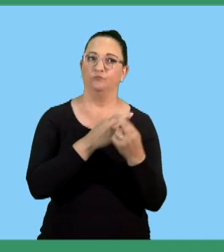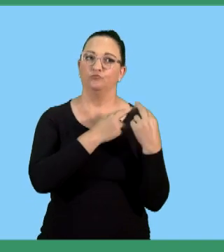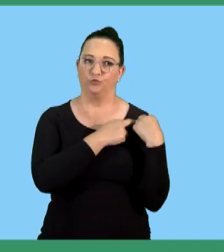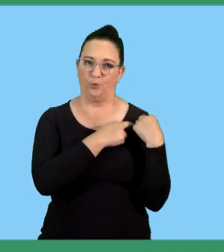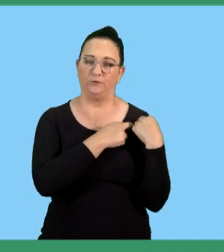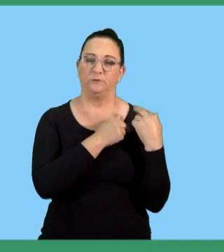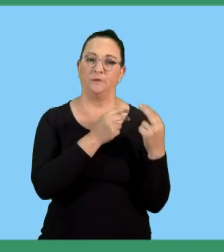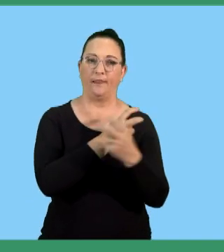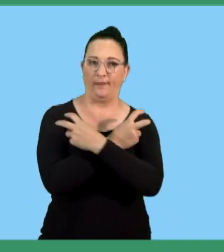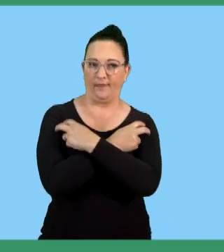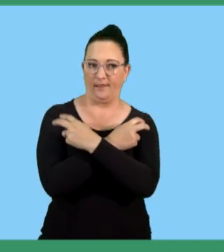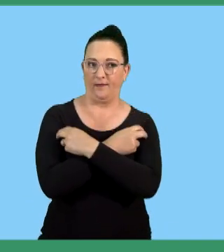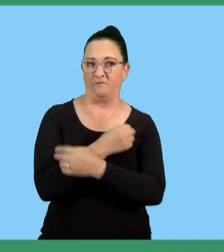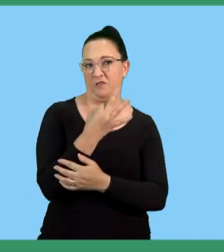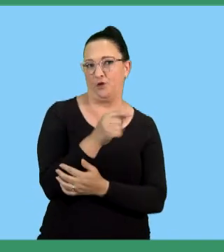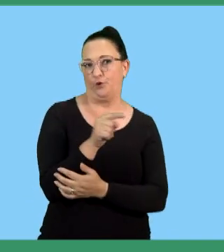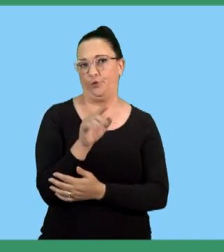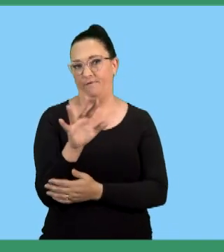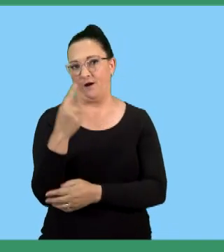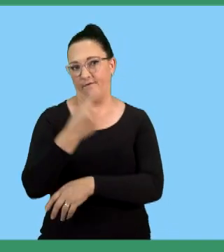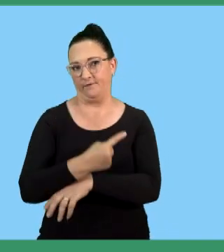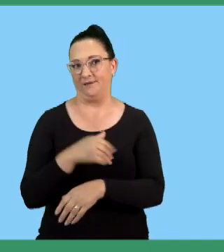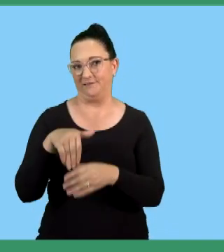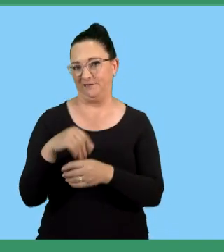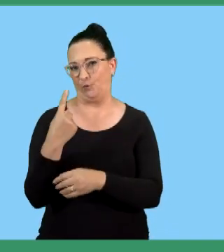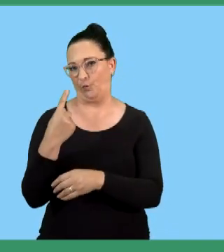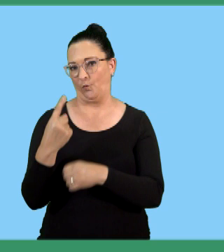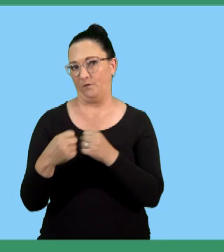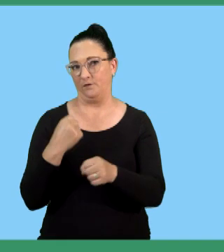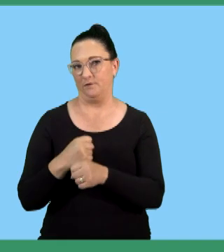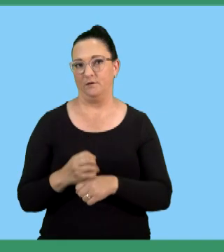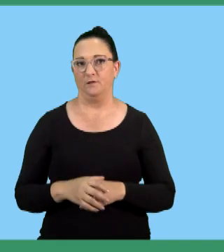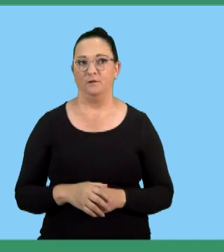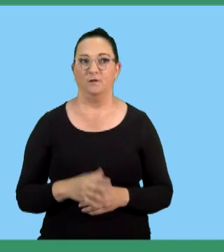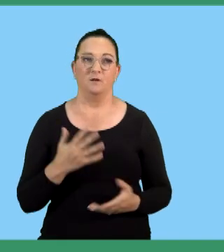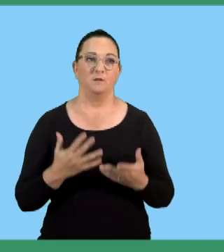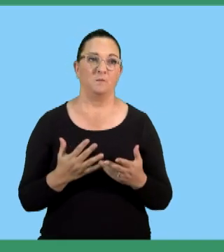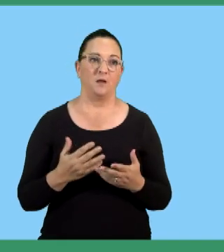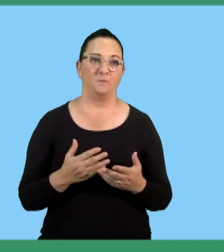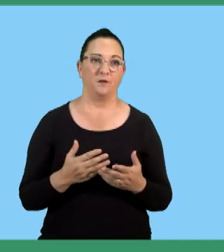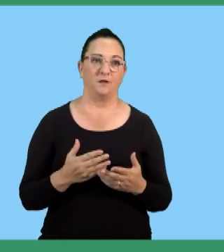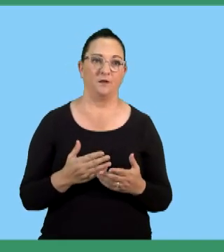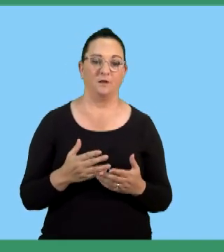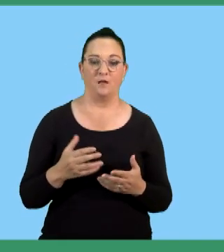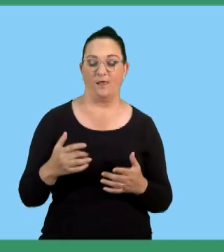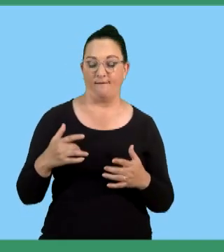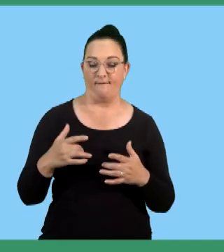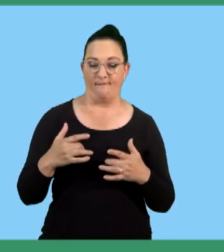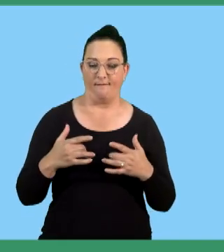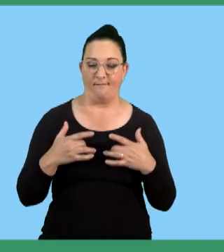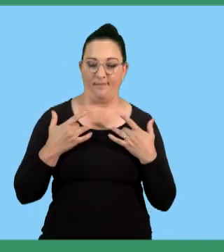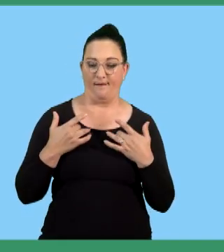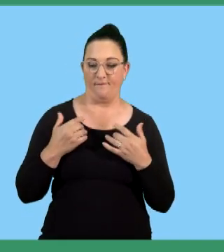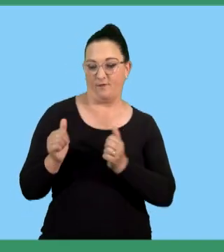5 days paid leave per year on request in the event of maybe death of the employee's life partner, very